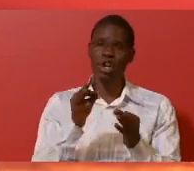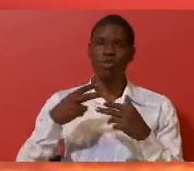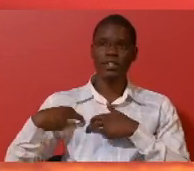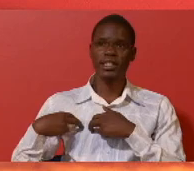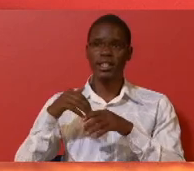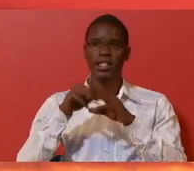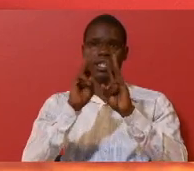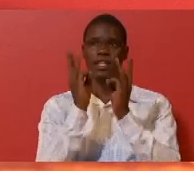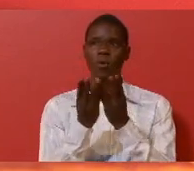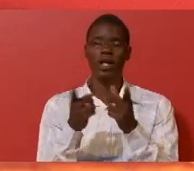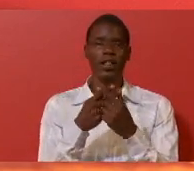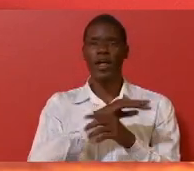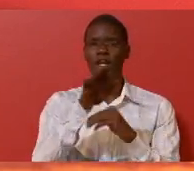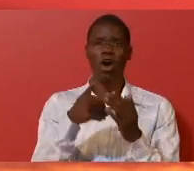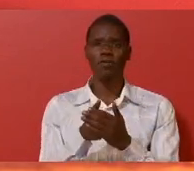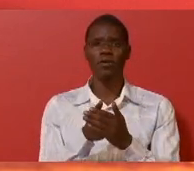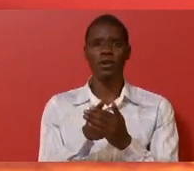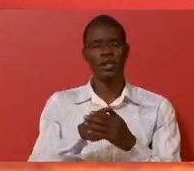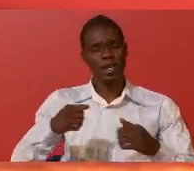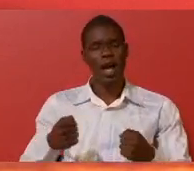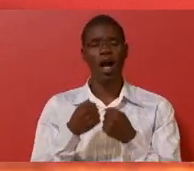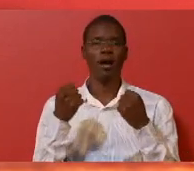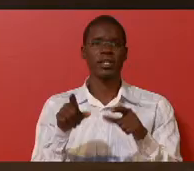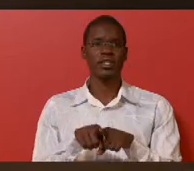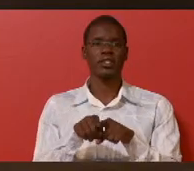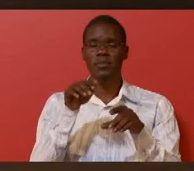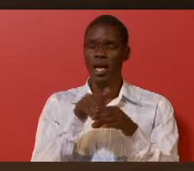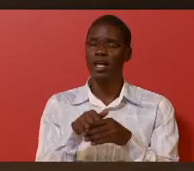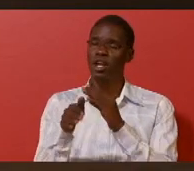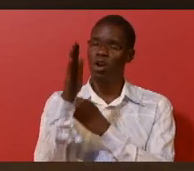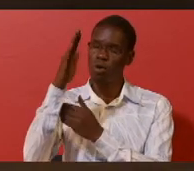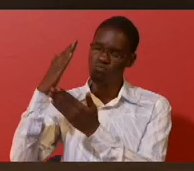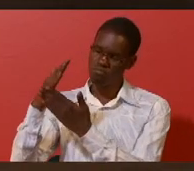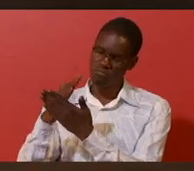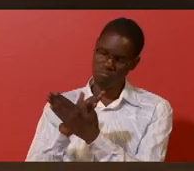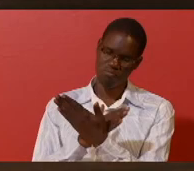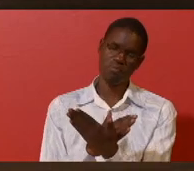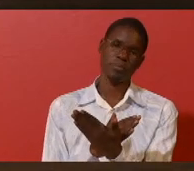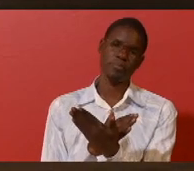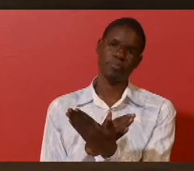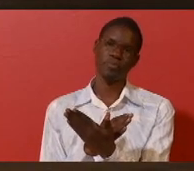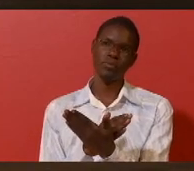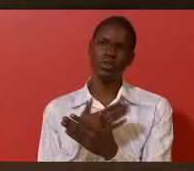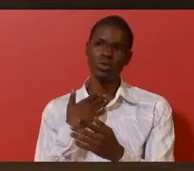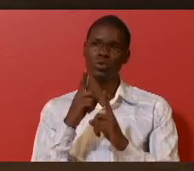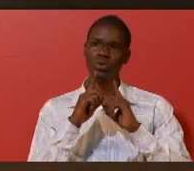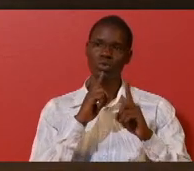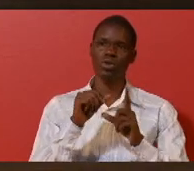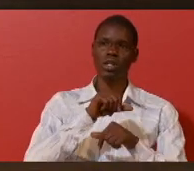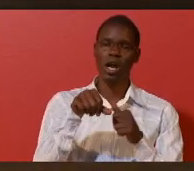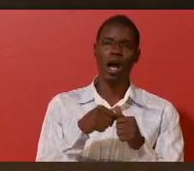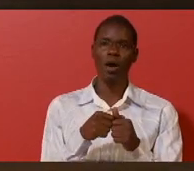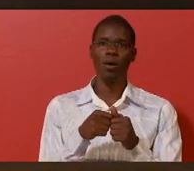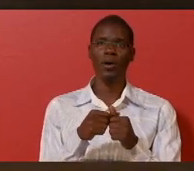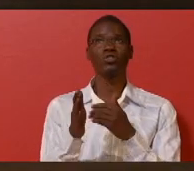the world, everything doesn't always happen according to God's plan. Let's talk some more about God's